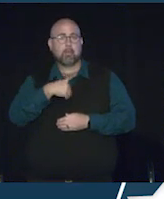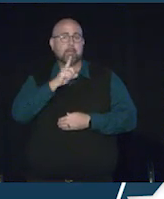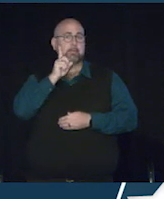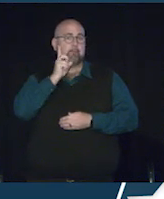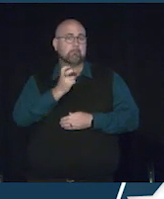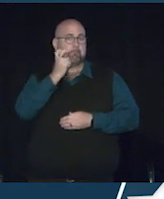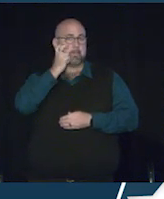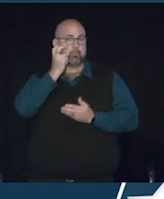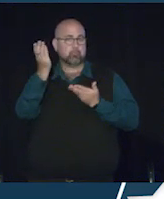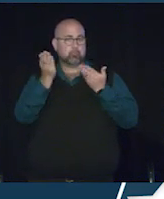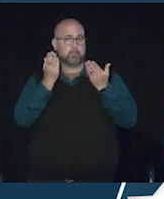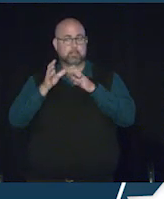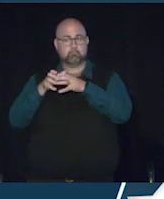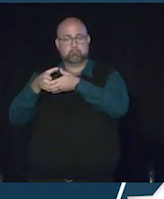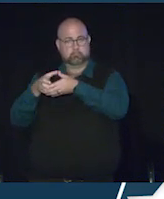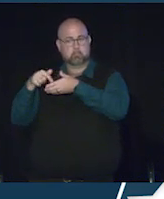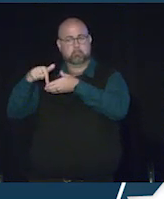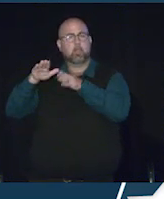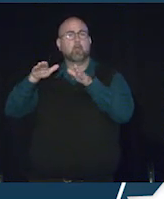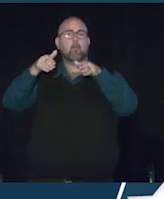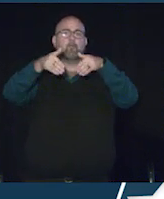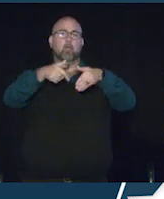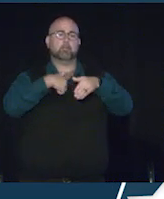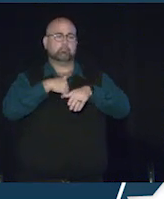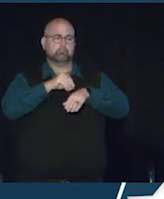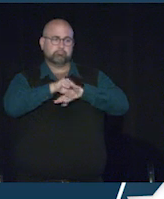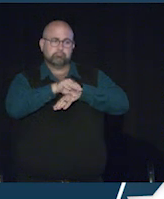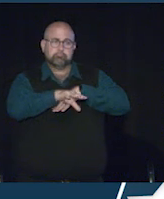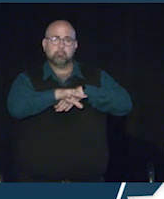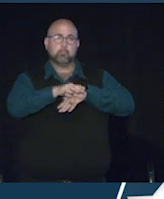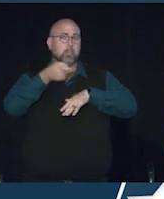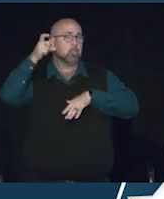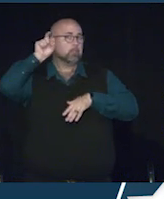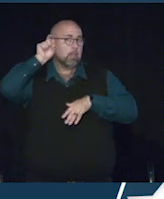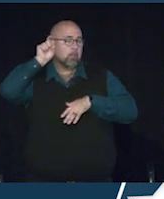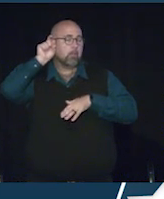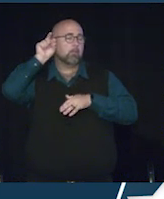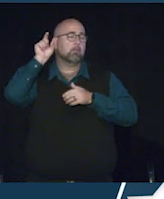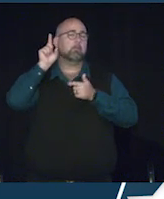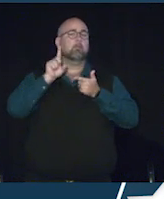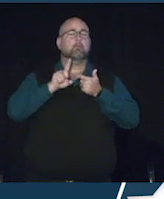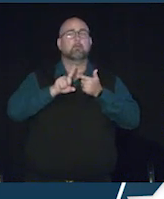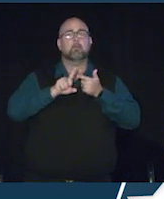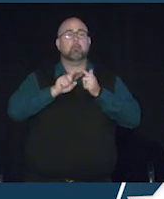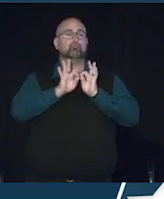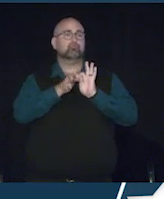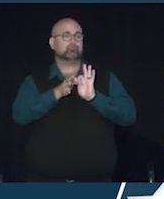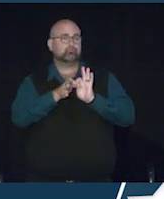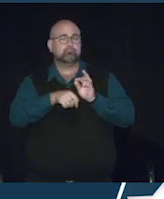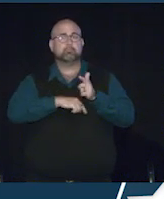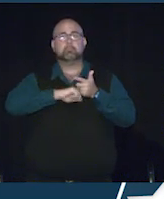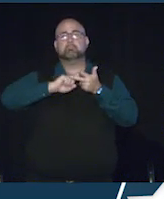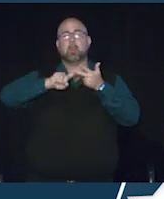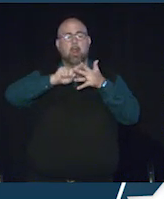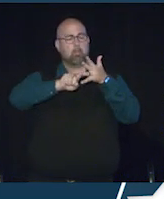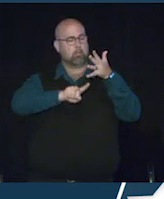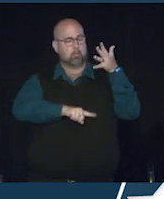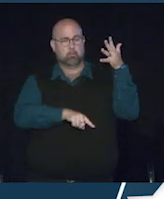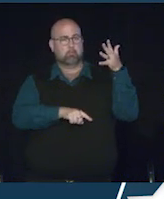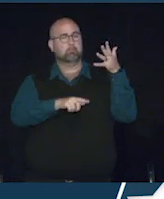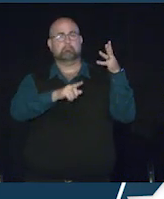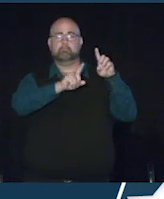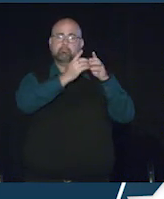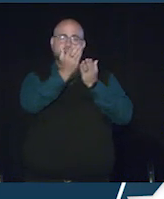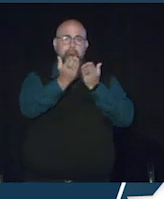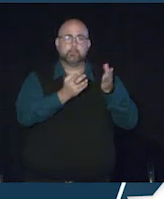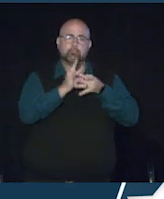Blind Services Unit does consulting on hearing aid devices, interpreting, and any kind of